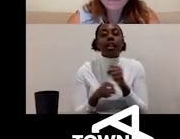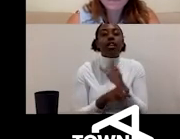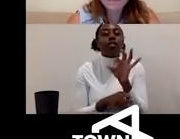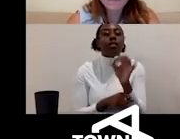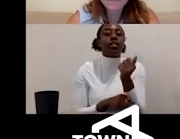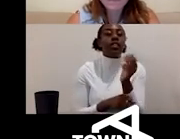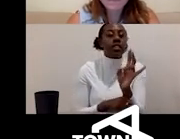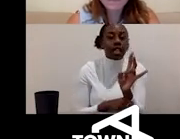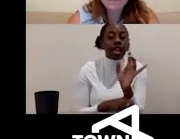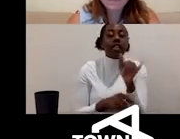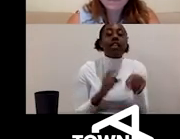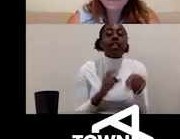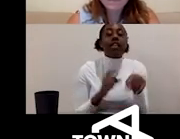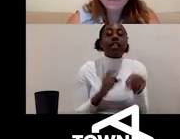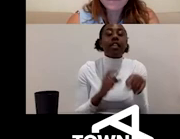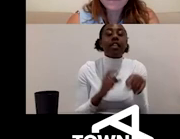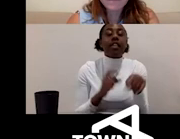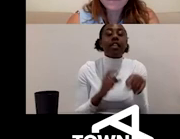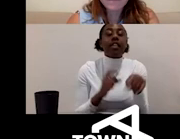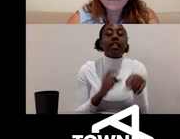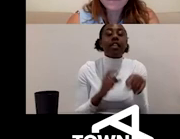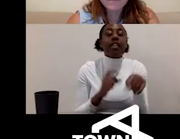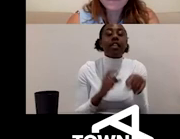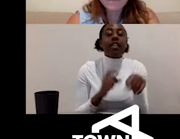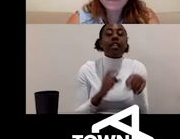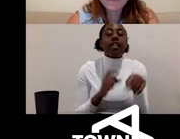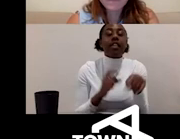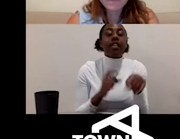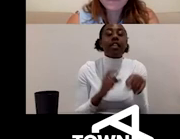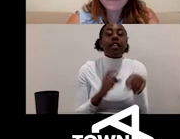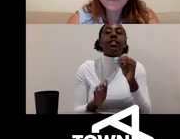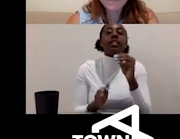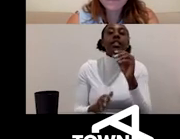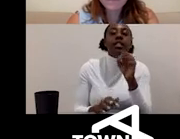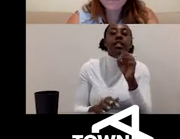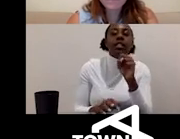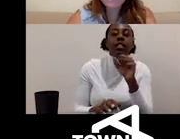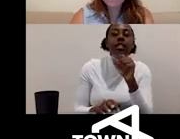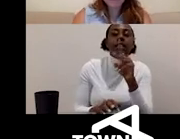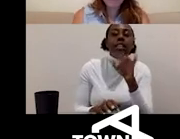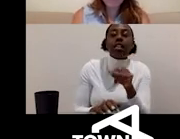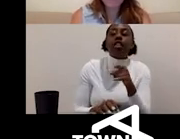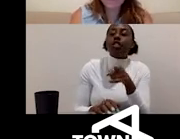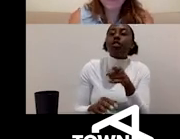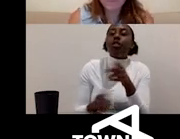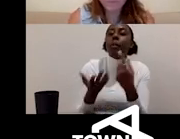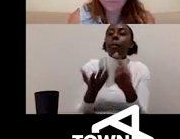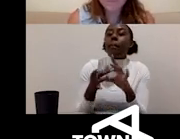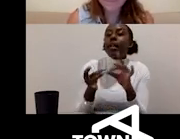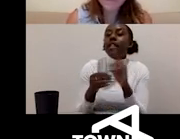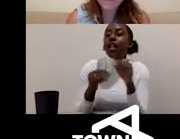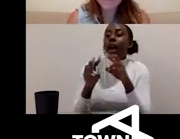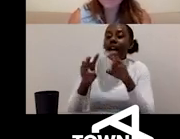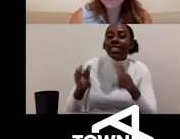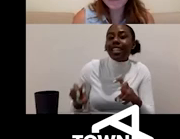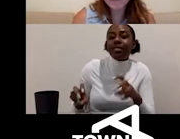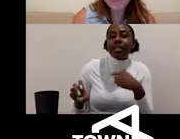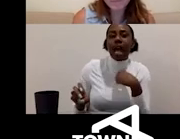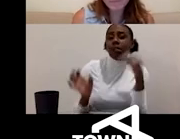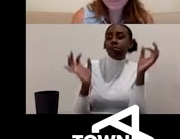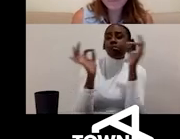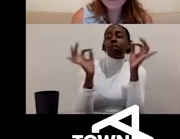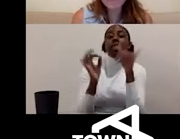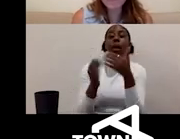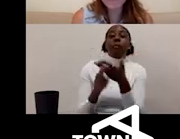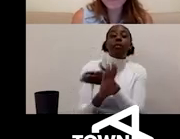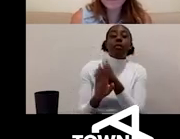foreign policy basically, and I appreciate Sana that you talked about assessments because I actually didn't know that either. that